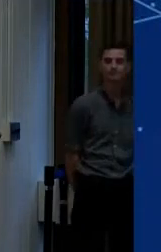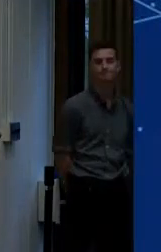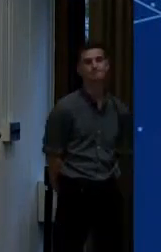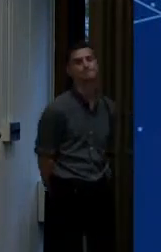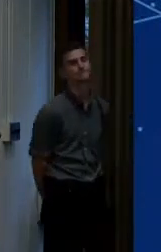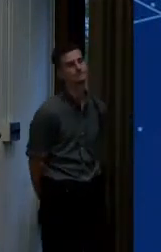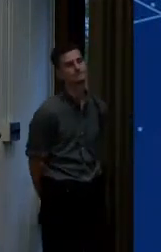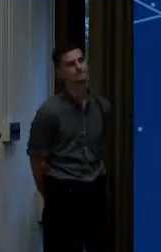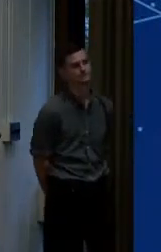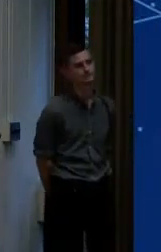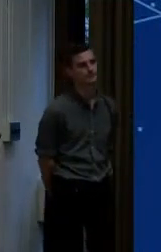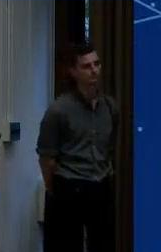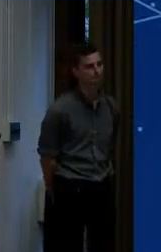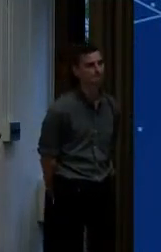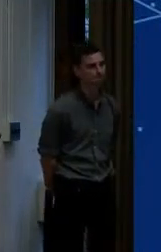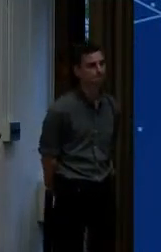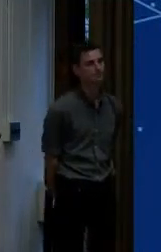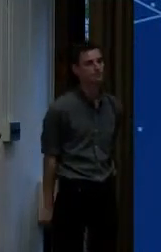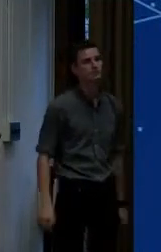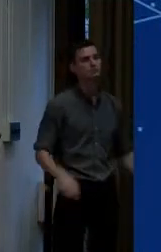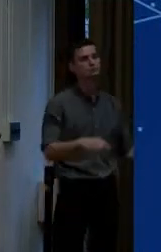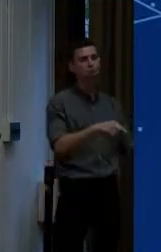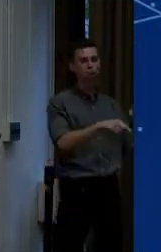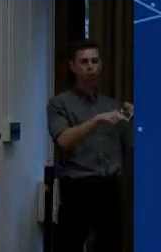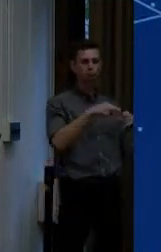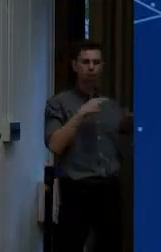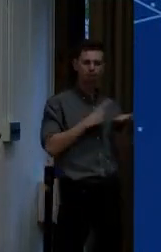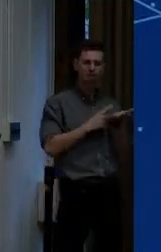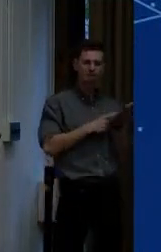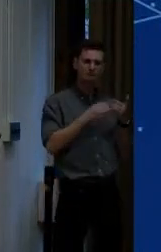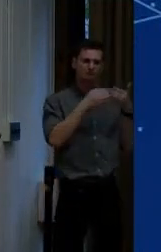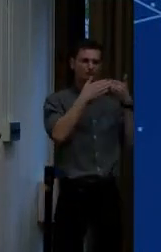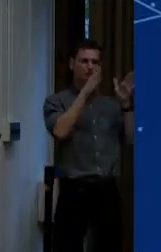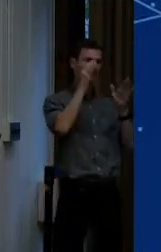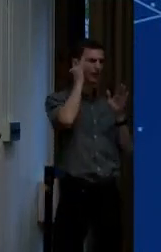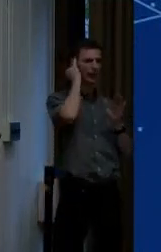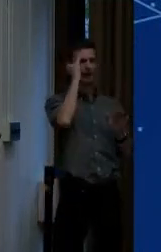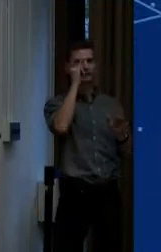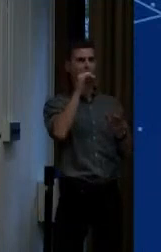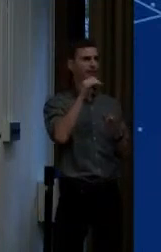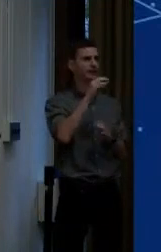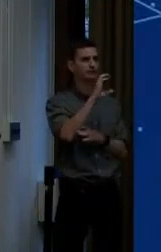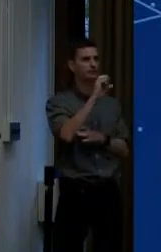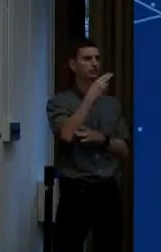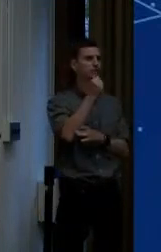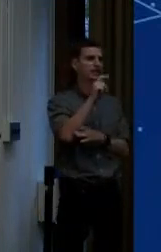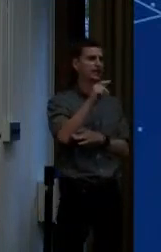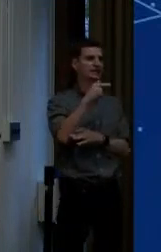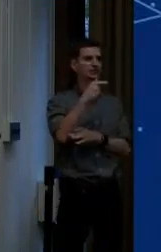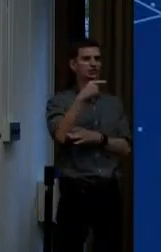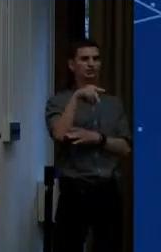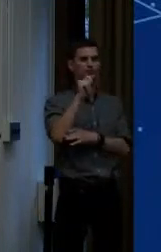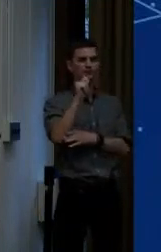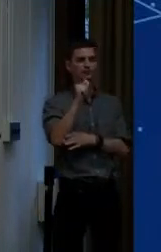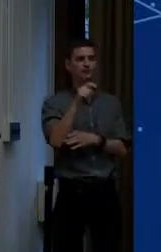So going back to just the general idea of ChatGPT, right? You have to put in these prompts, and there's all sorts of, now